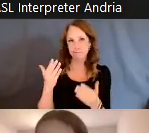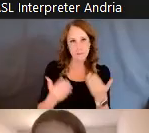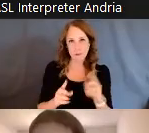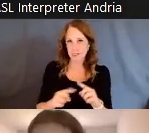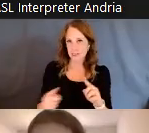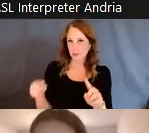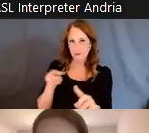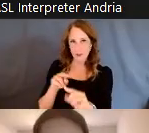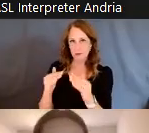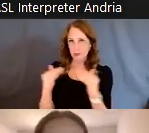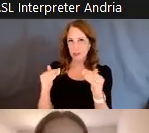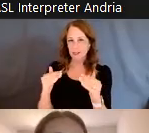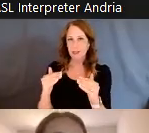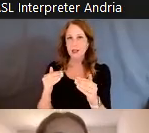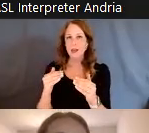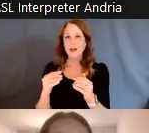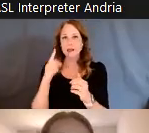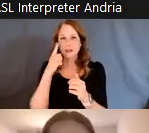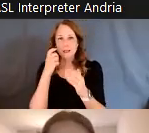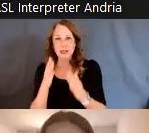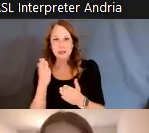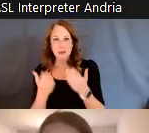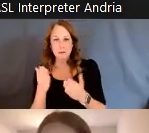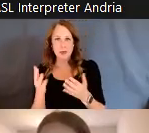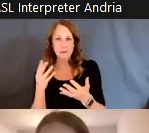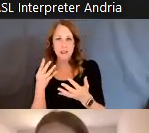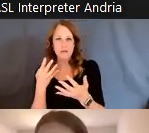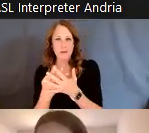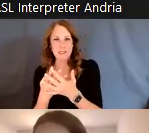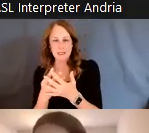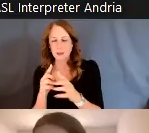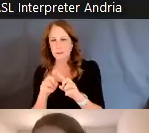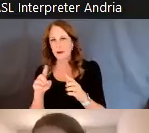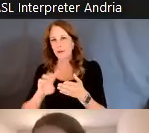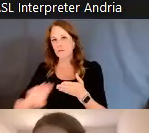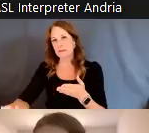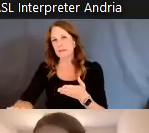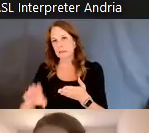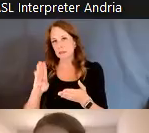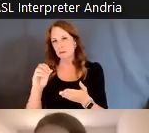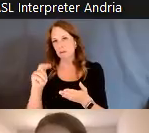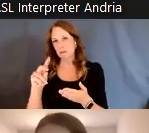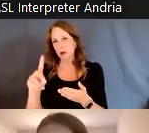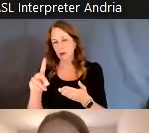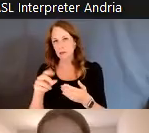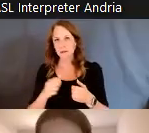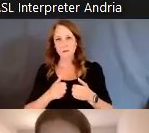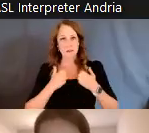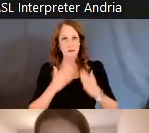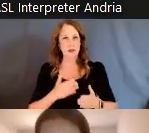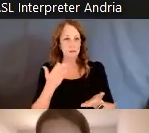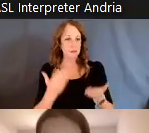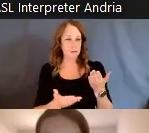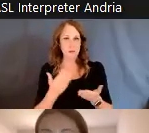suspect might be arrested but released on bond. Survivors may never move